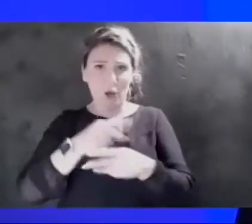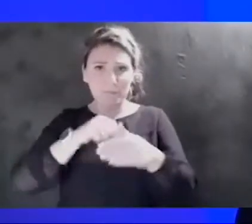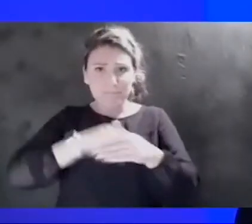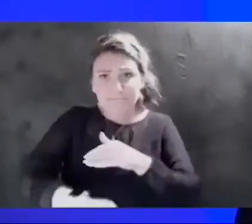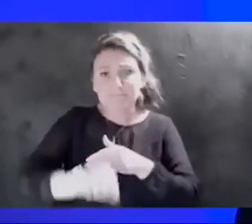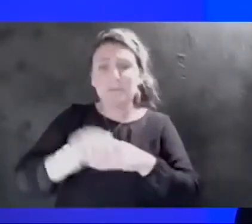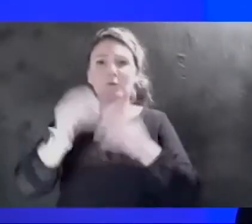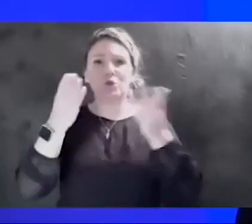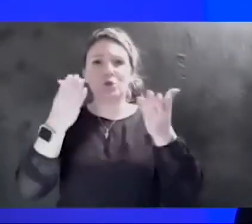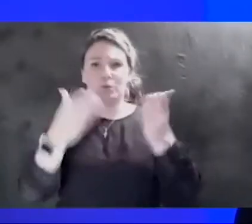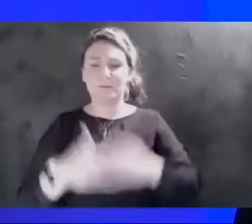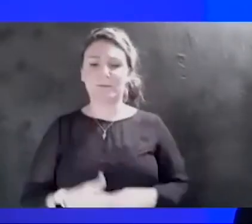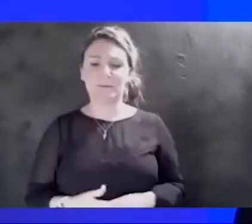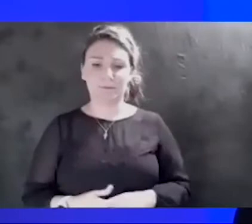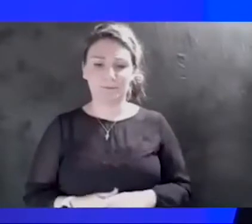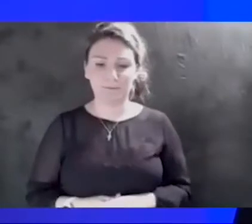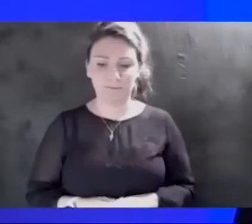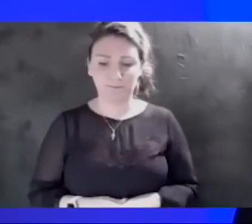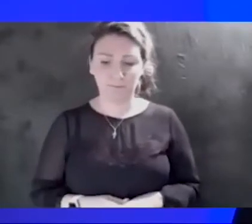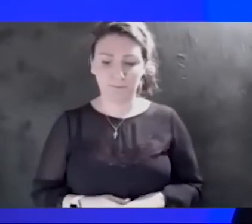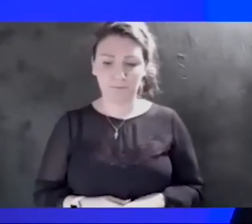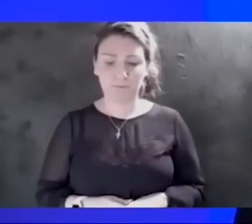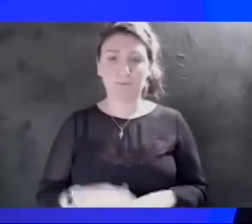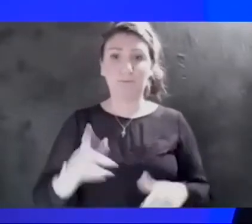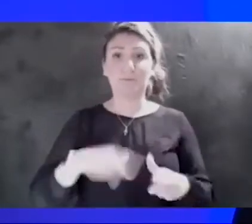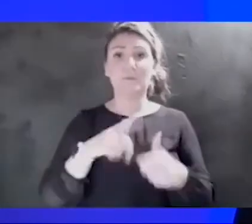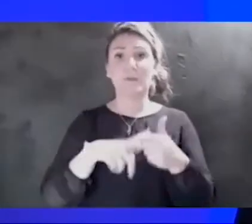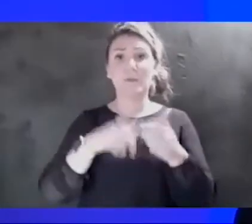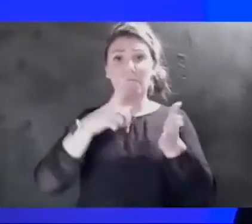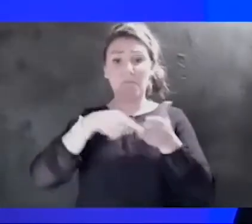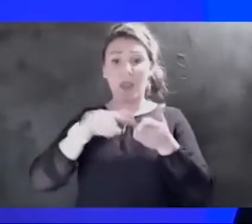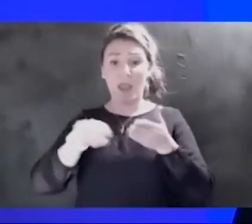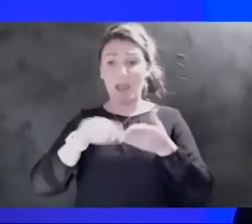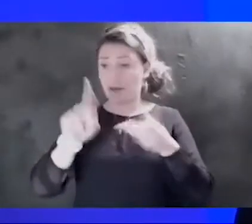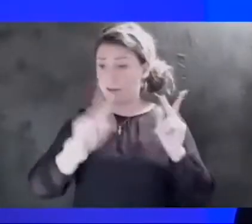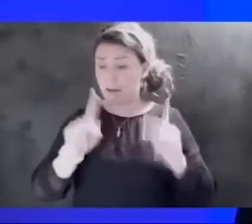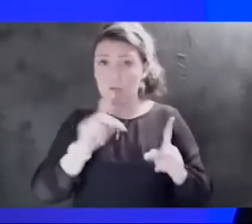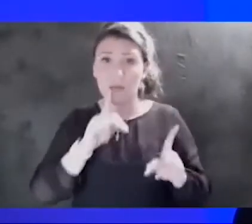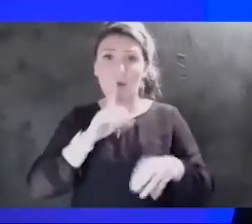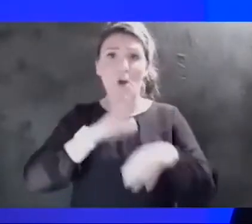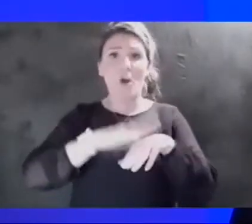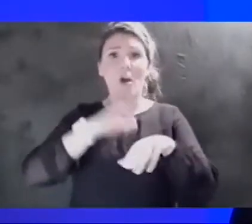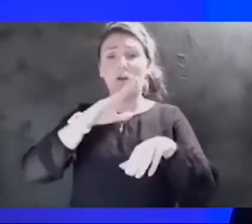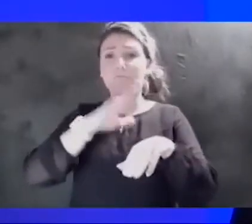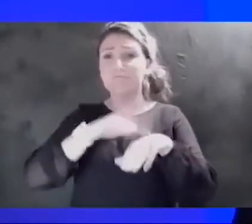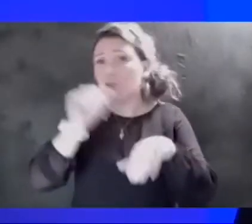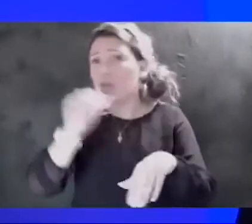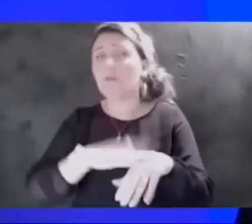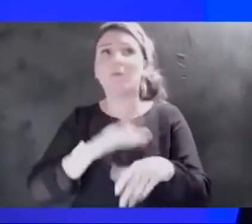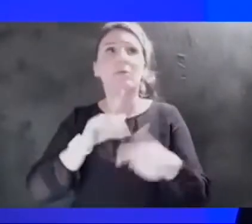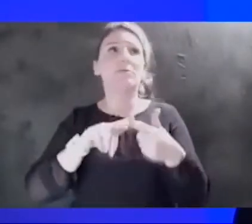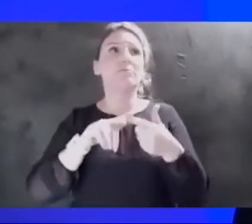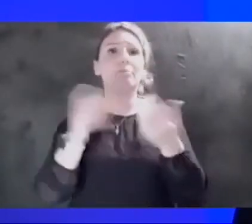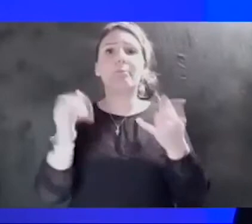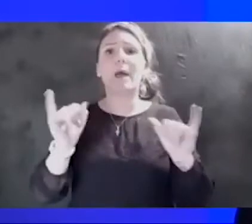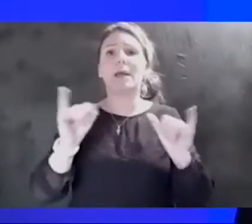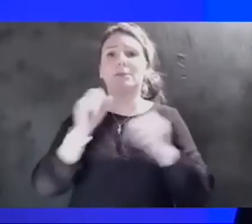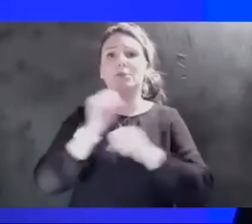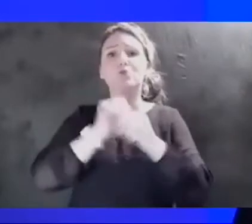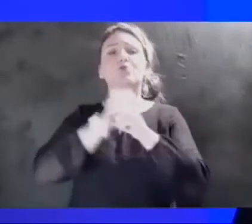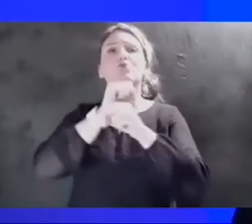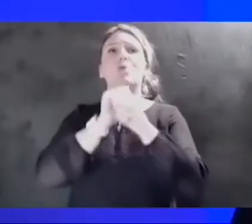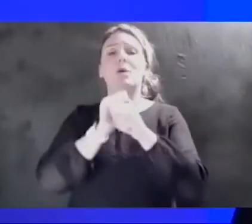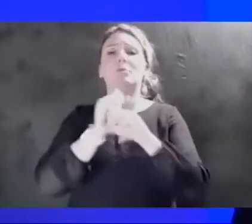then paying for the people to be on call, maintaining that structure that for